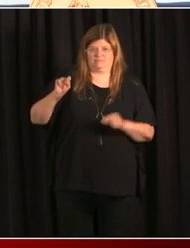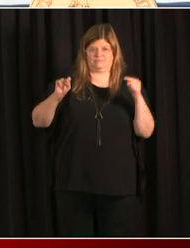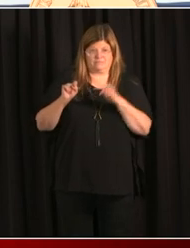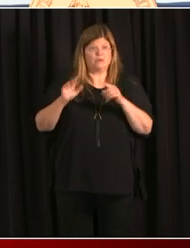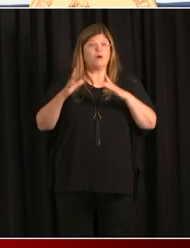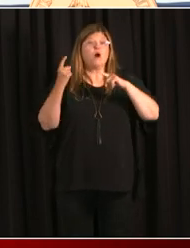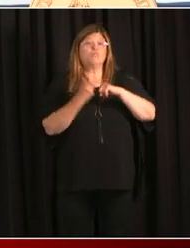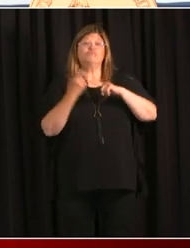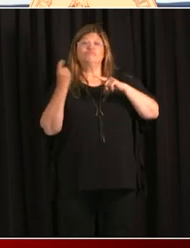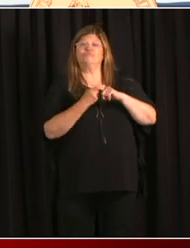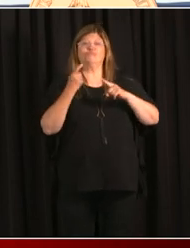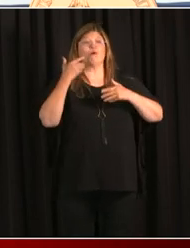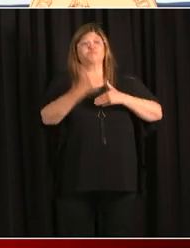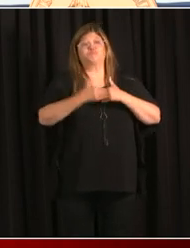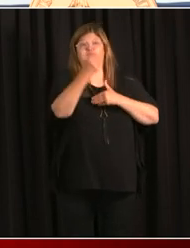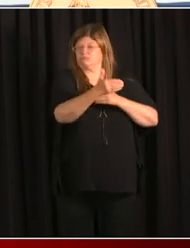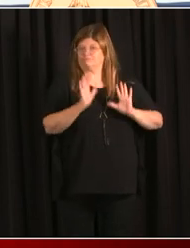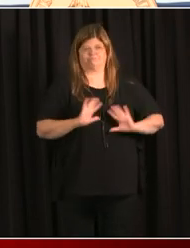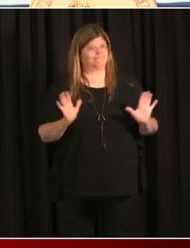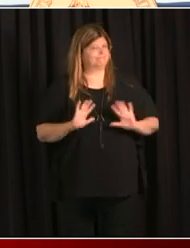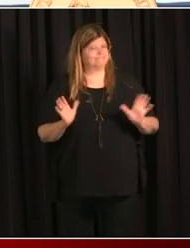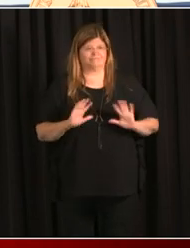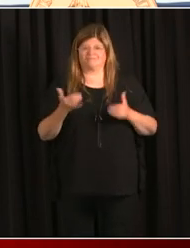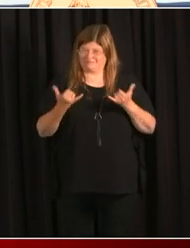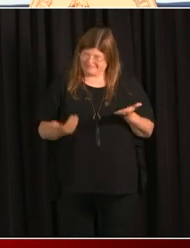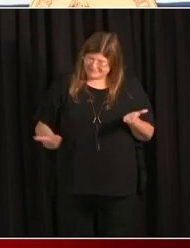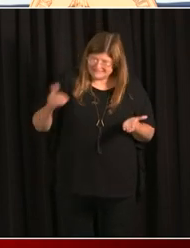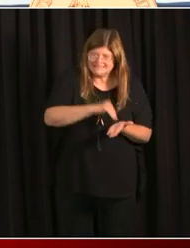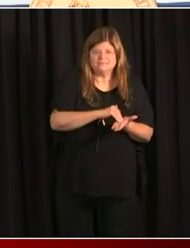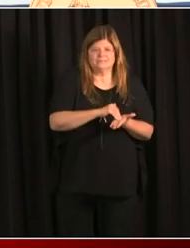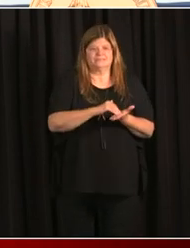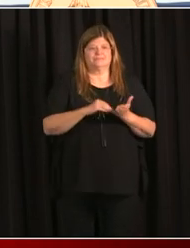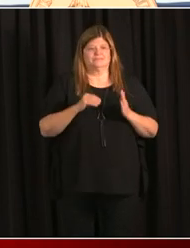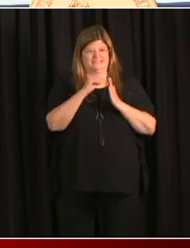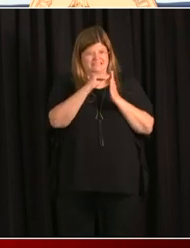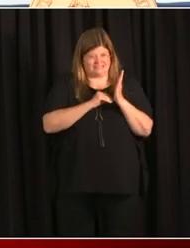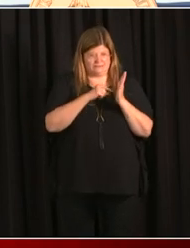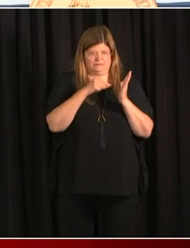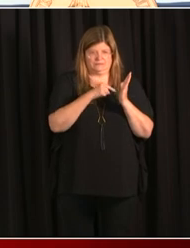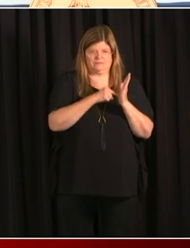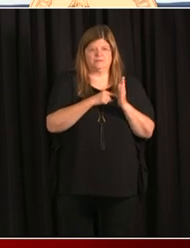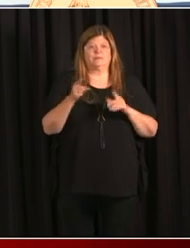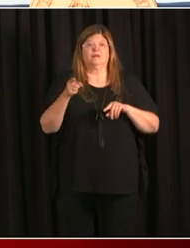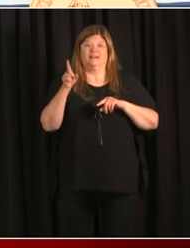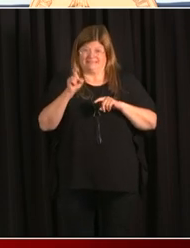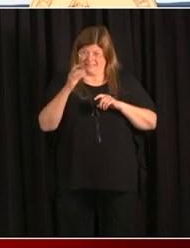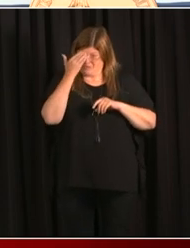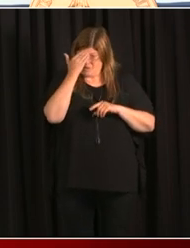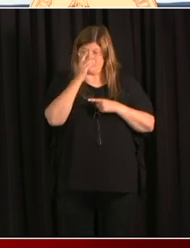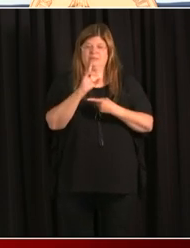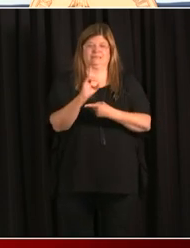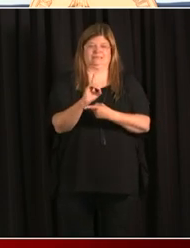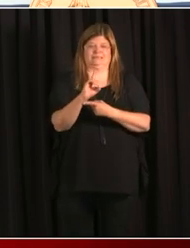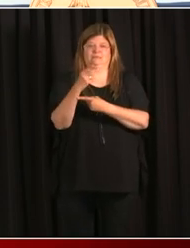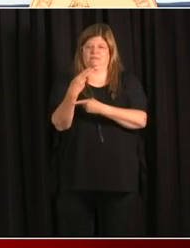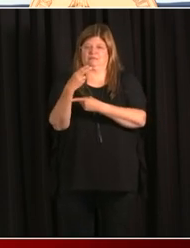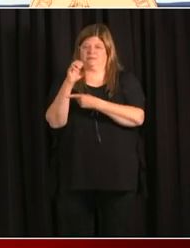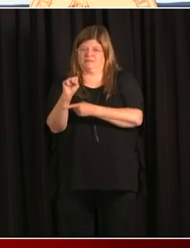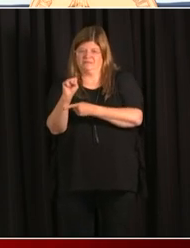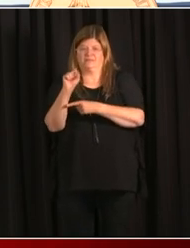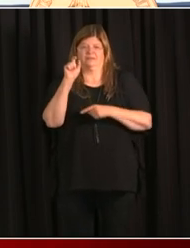as well. Residents can learn more about DC Access by going to DHS, our Department of Human Services,